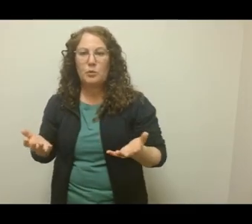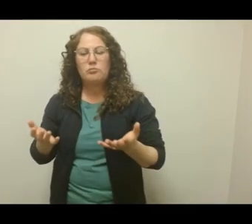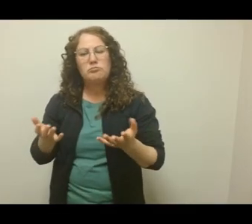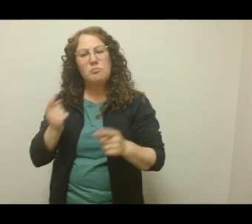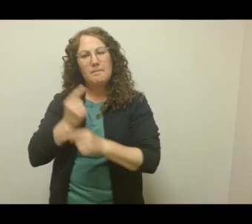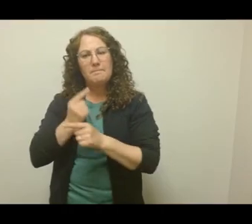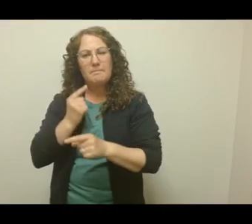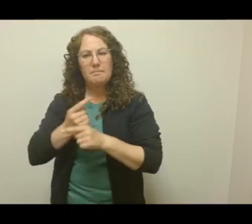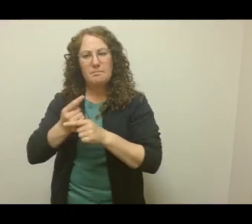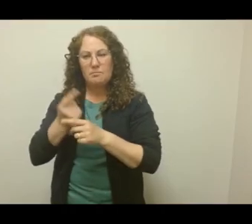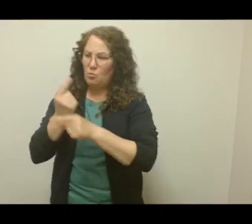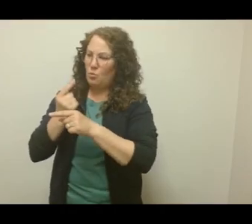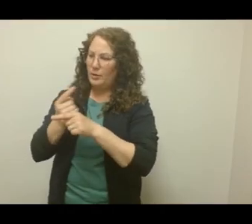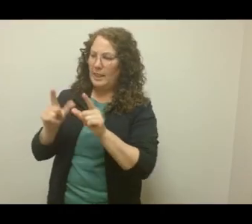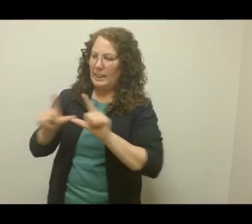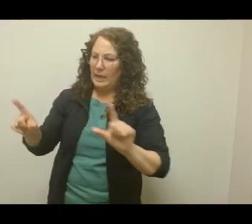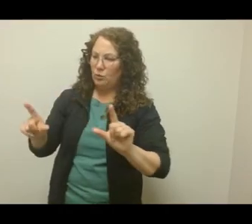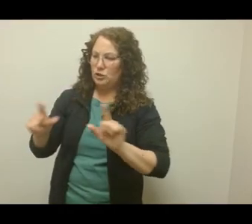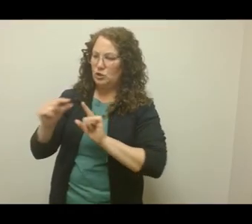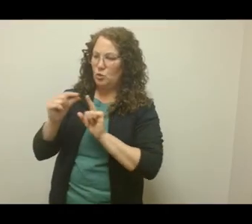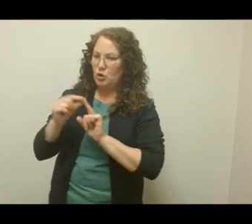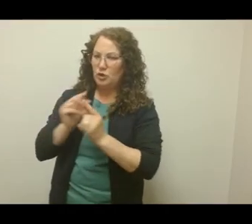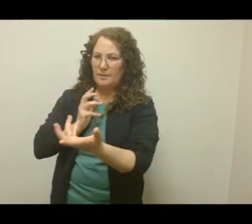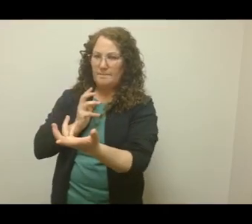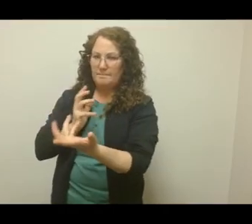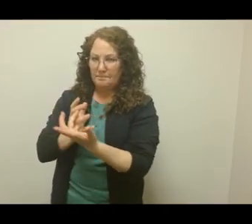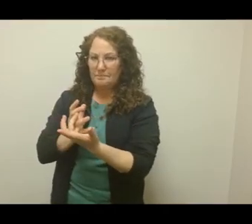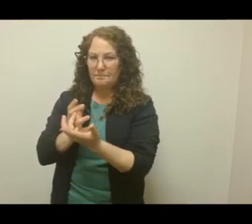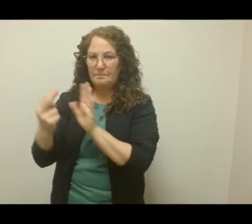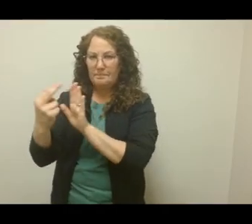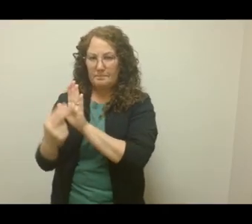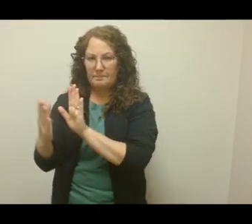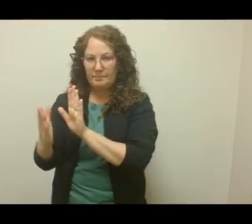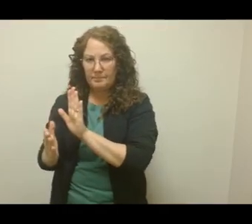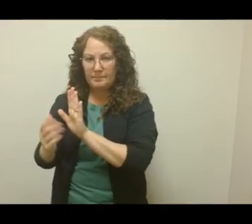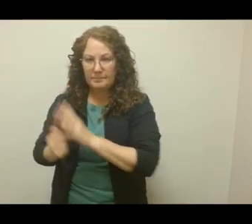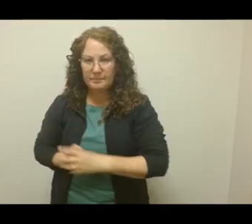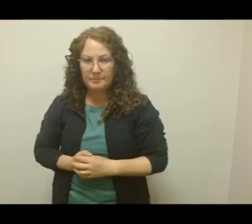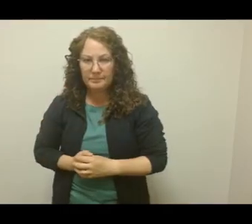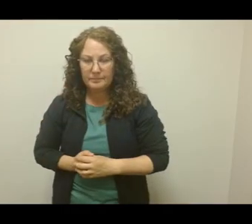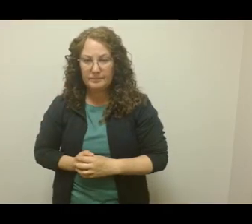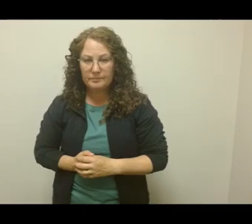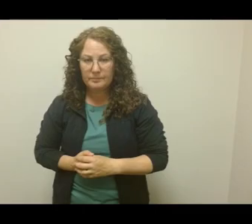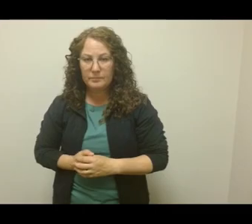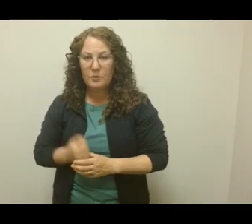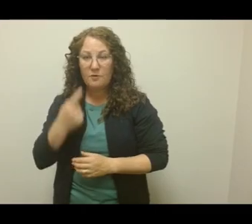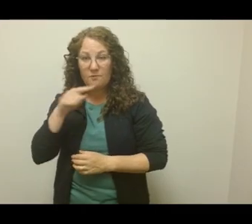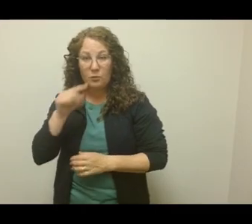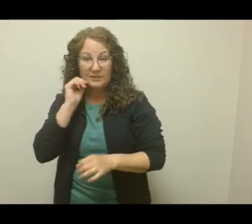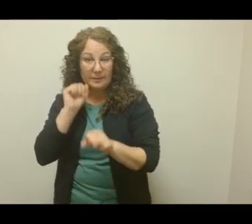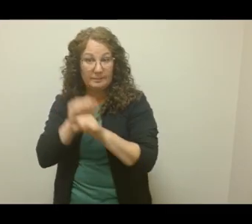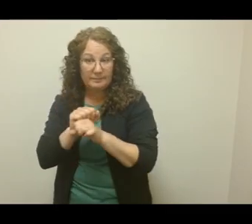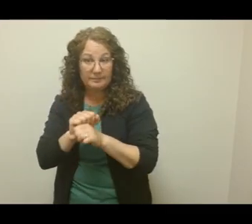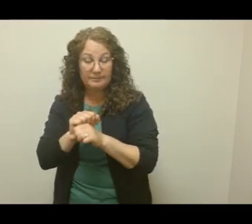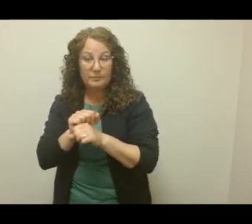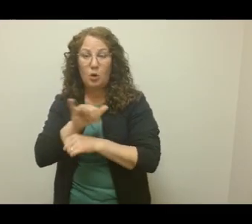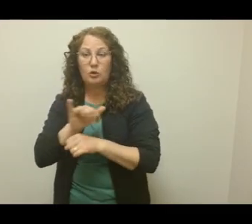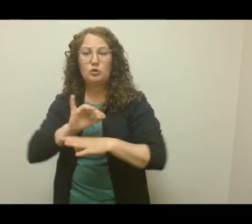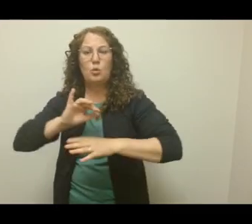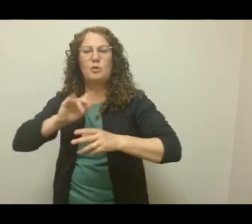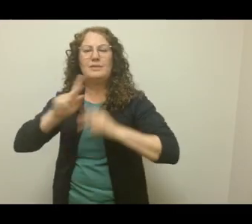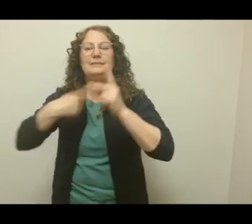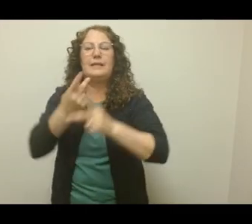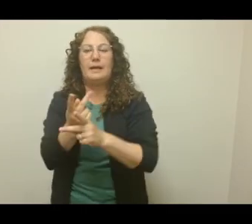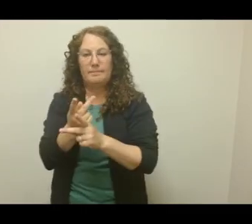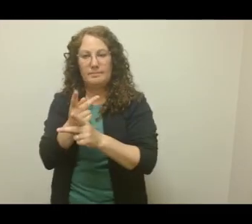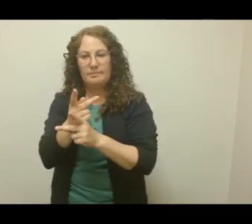appropriate language and appropriate vocabulary that fits the audience for the writing task and the format of the writing